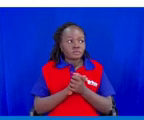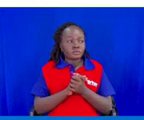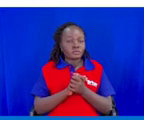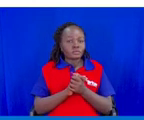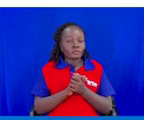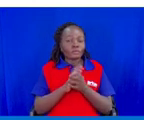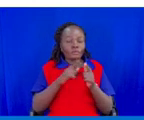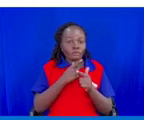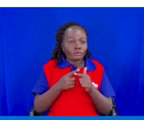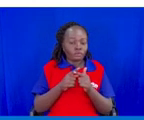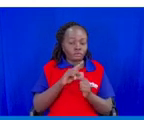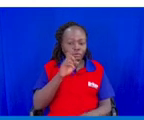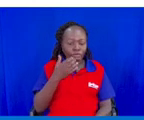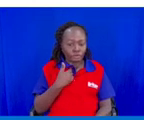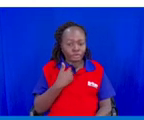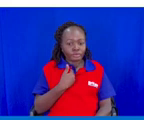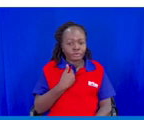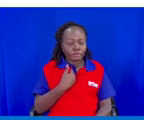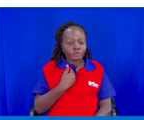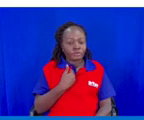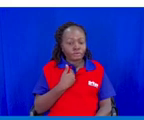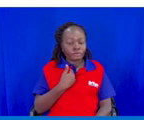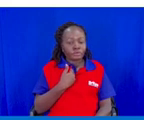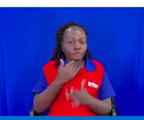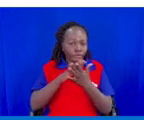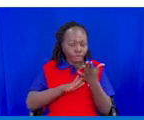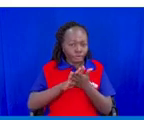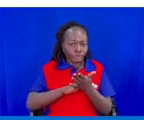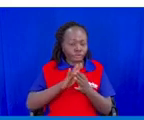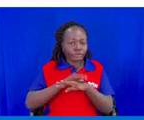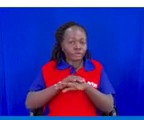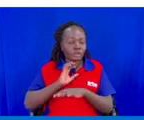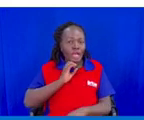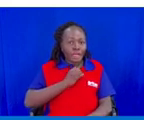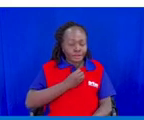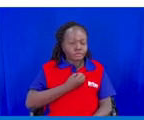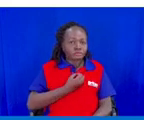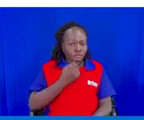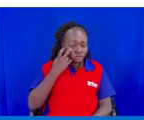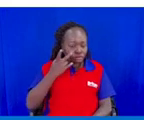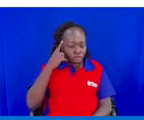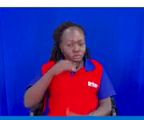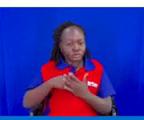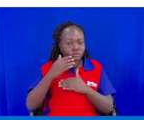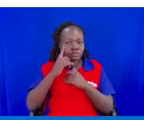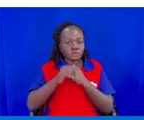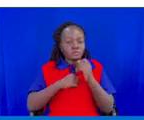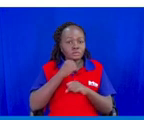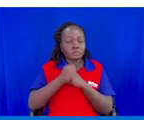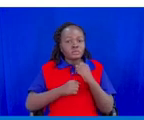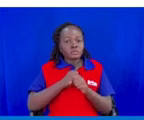Then unit holders, the question is, based on our outlook for the next 1 year, going